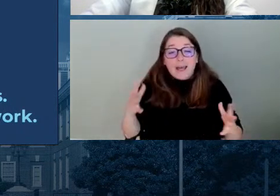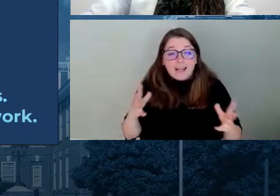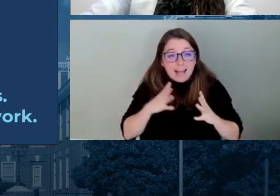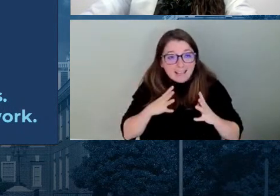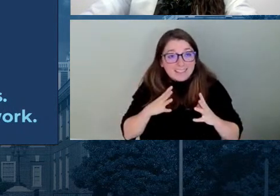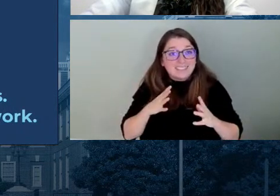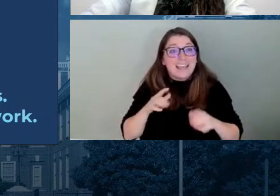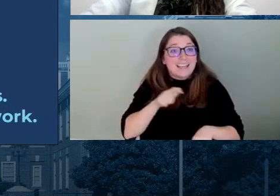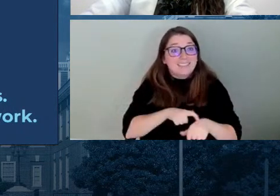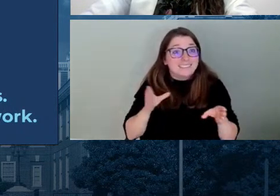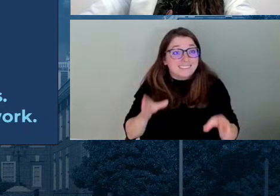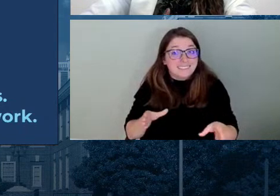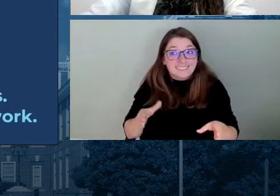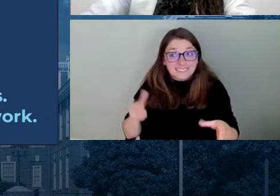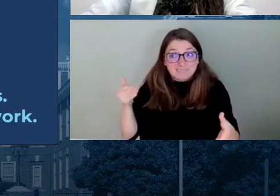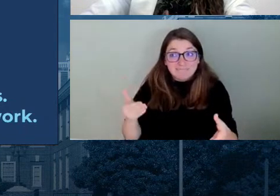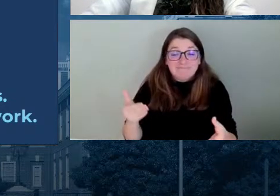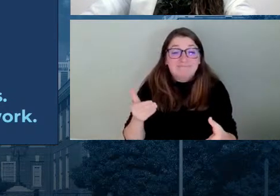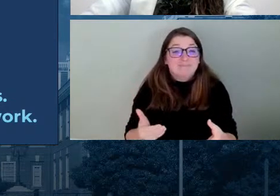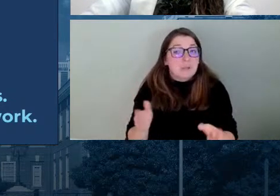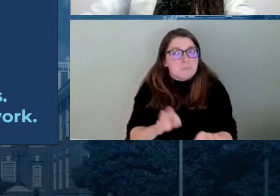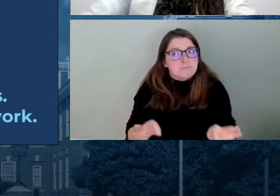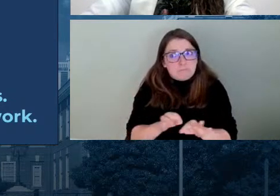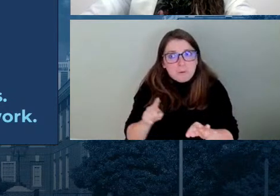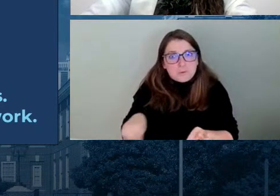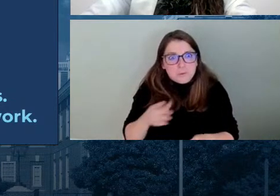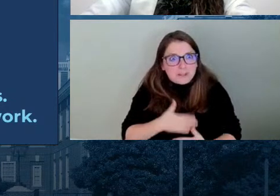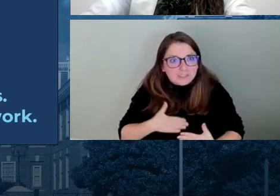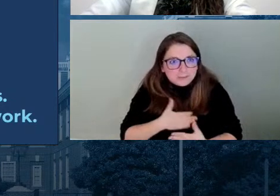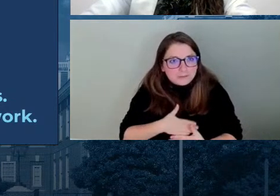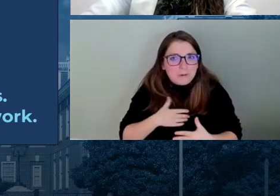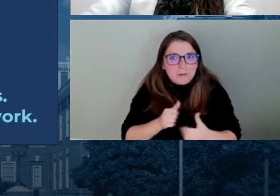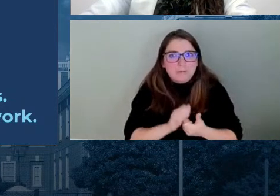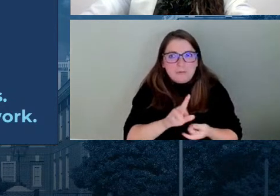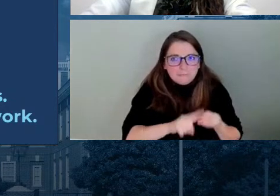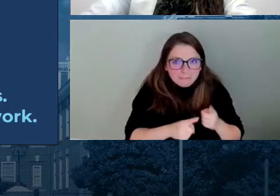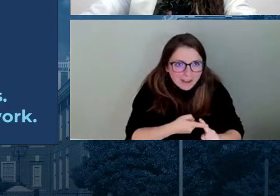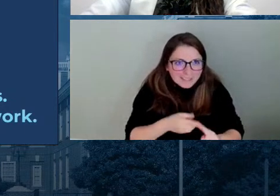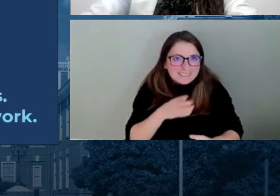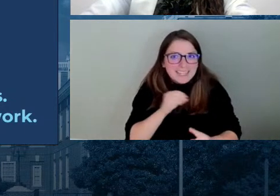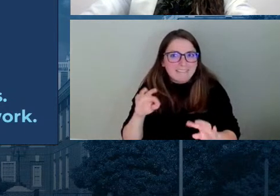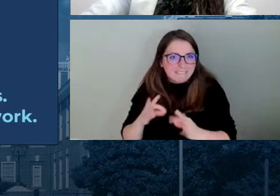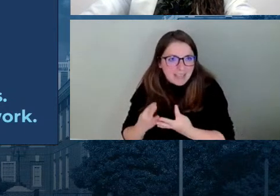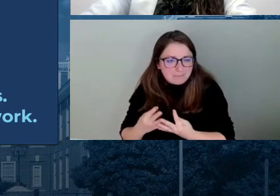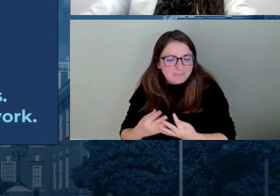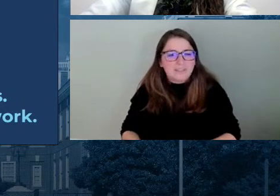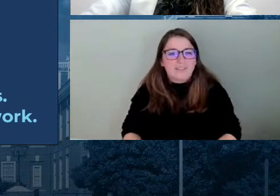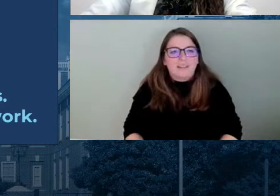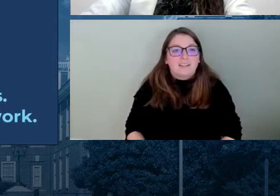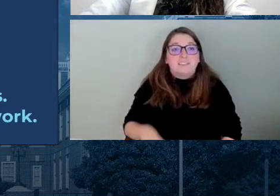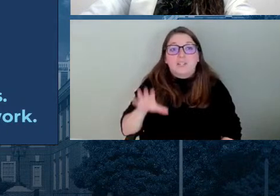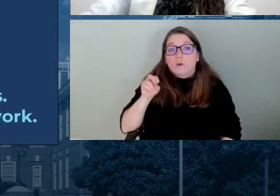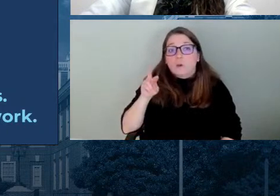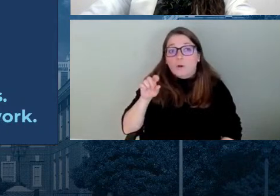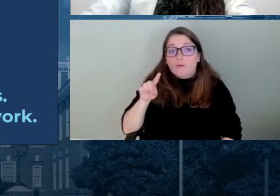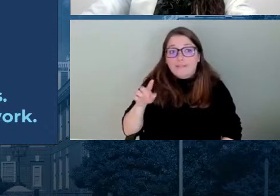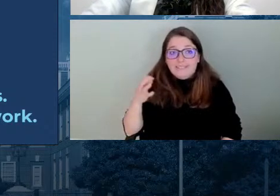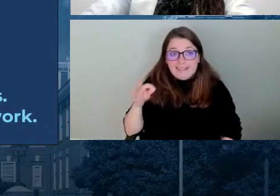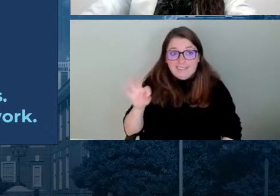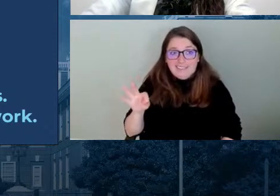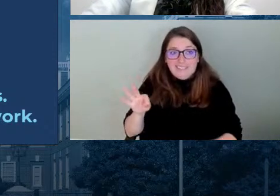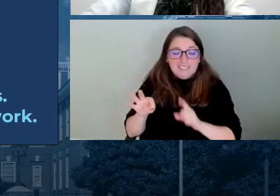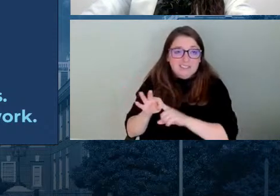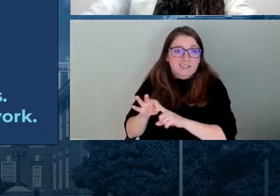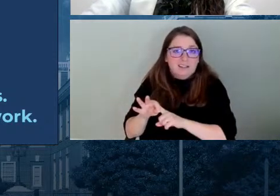able to enjoy the holidays with your family and friends and illness-free. Certainly do not let COVID-19 freeze out your